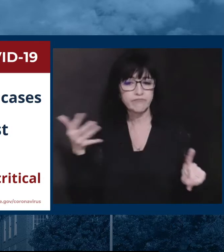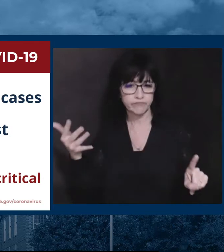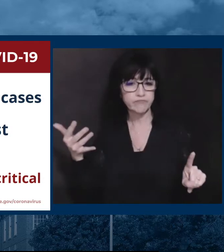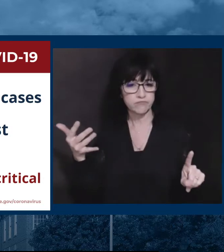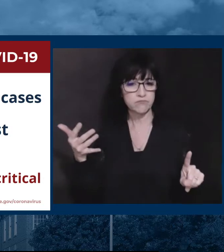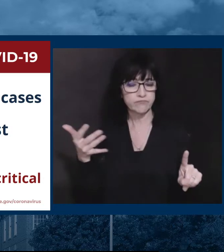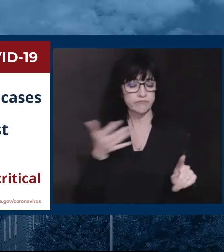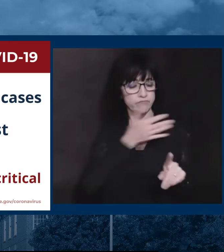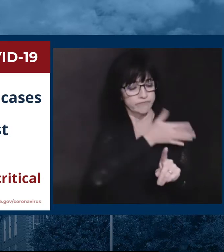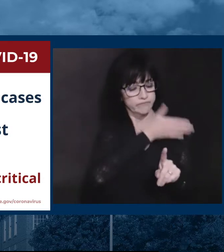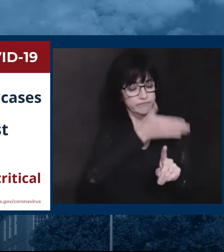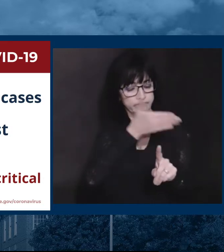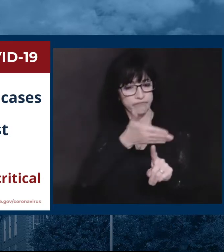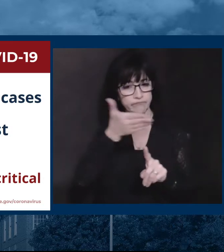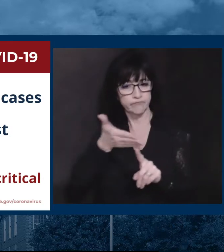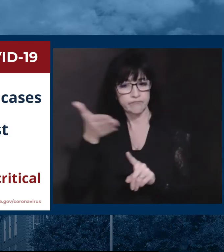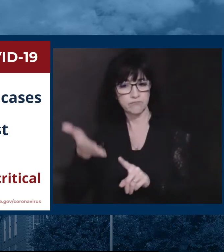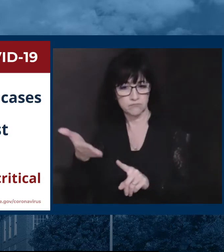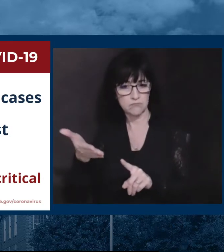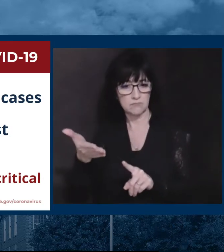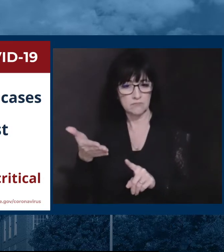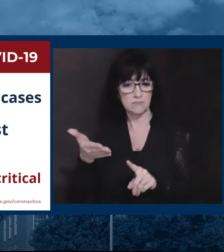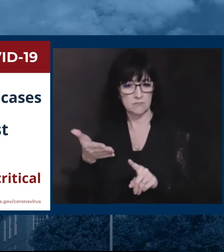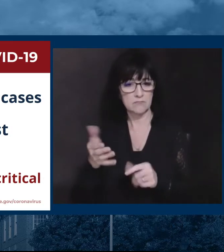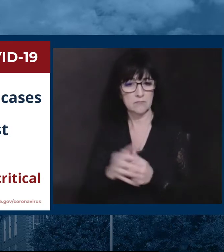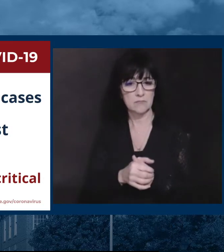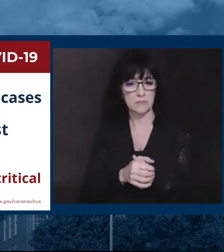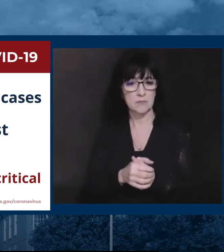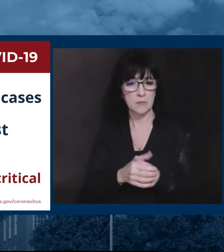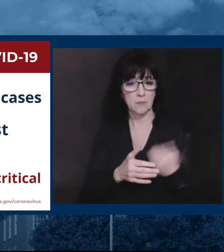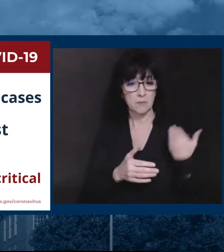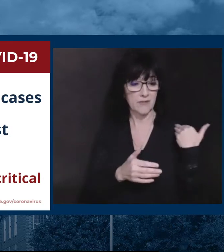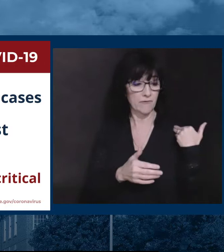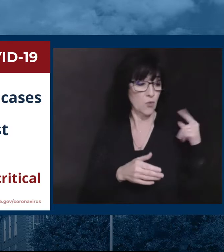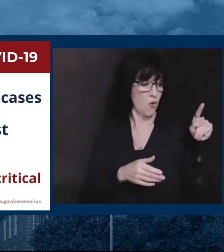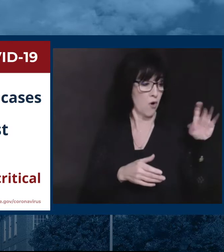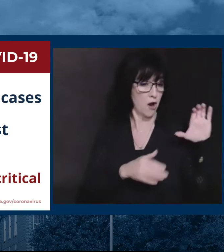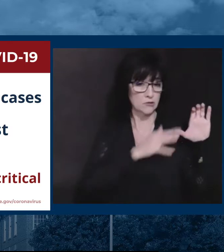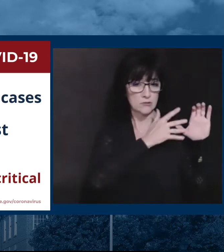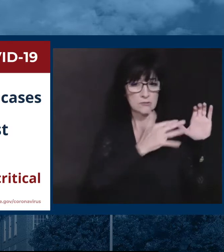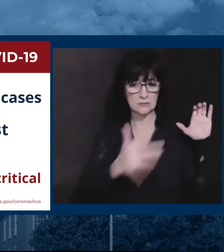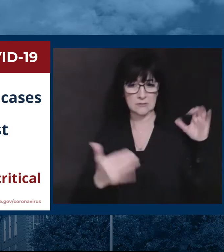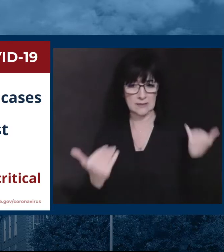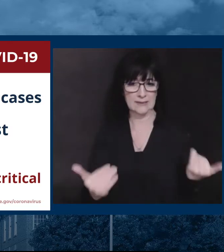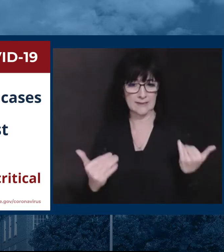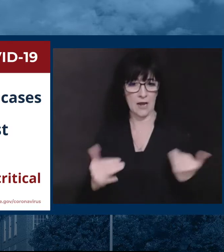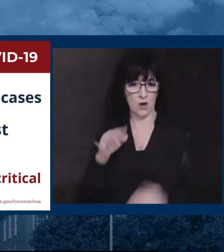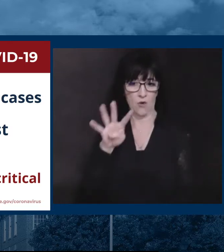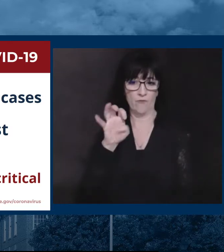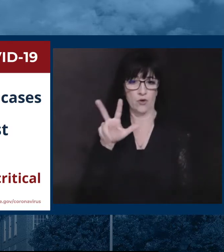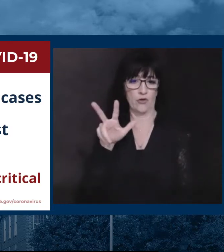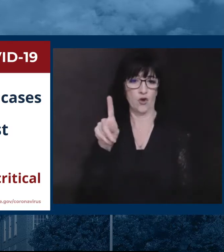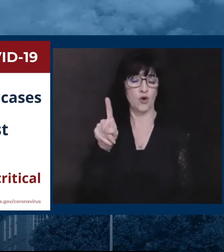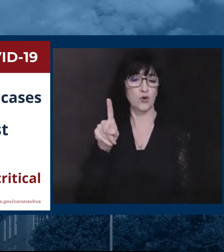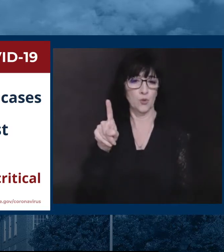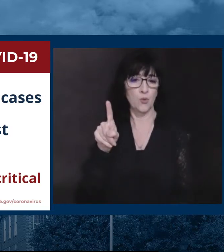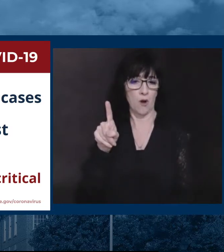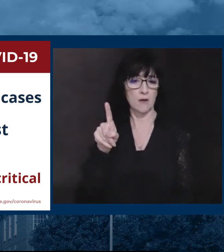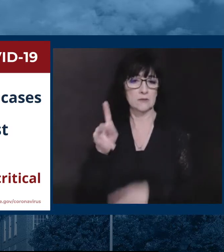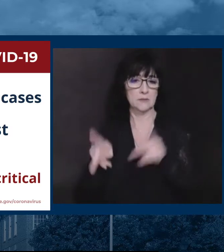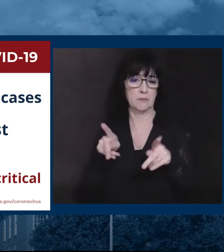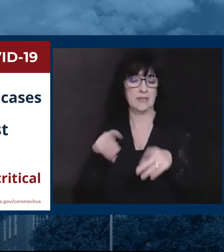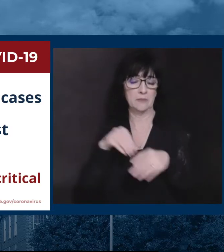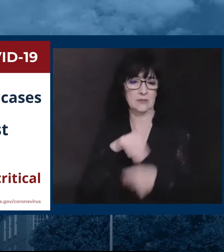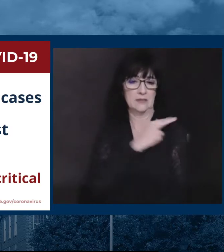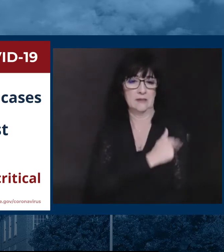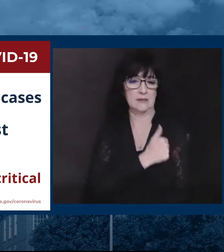from about 100 in the hospitals to now 431 as of yesterday. We did peak out